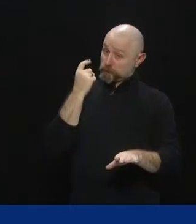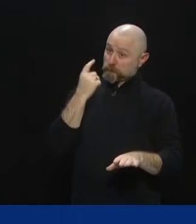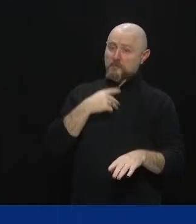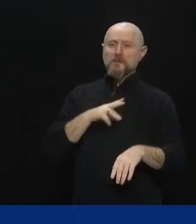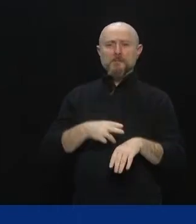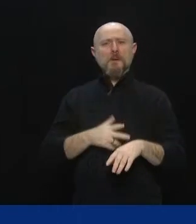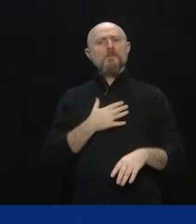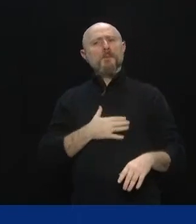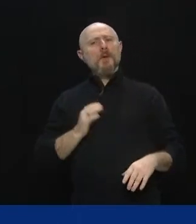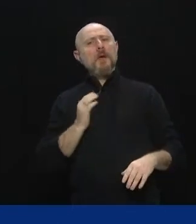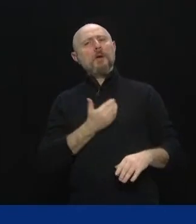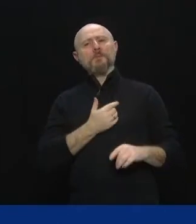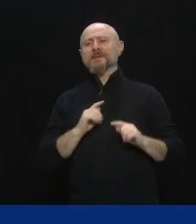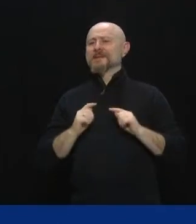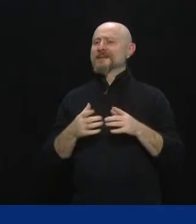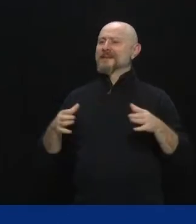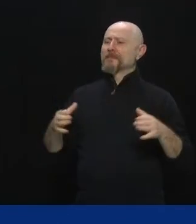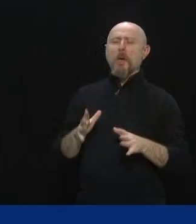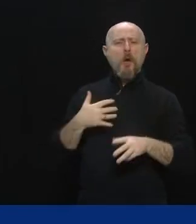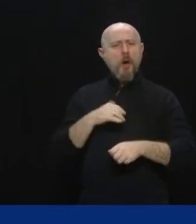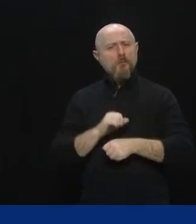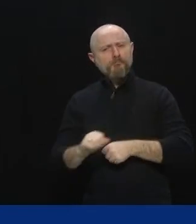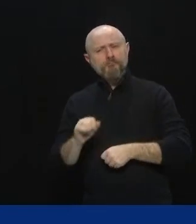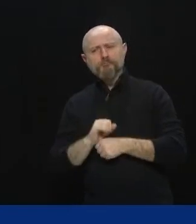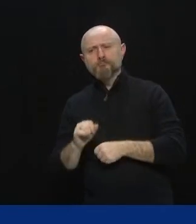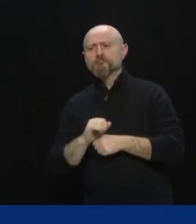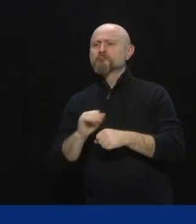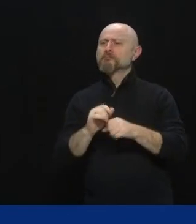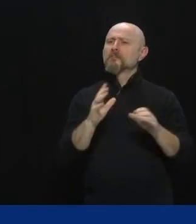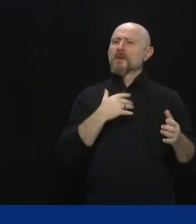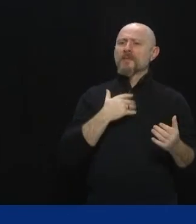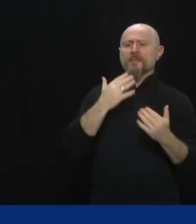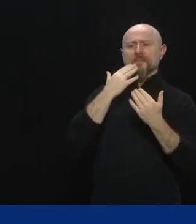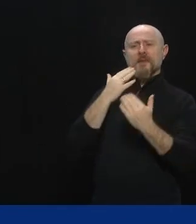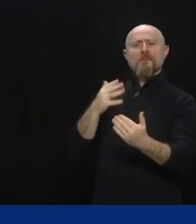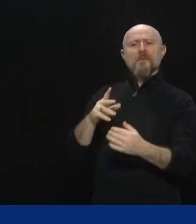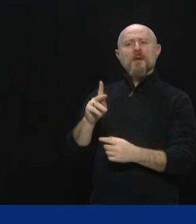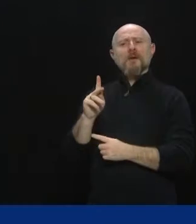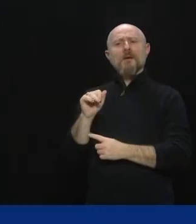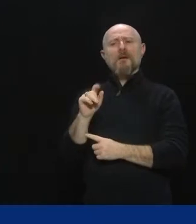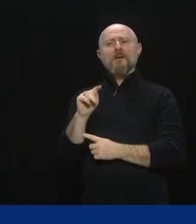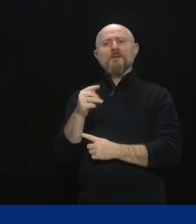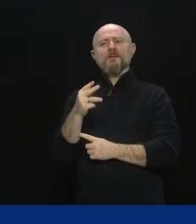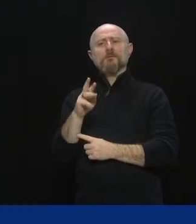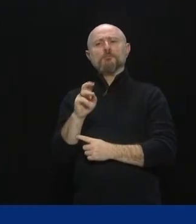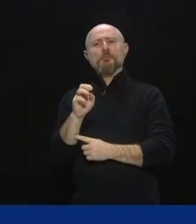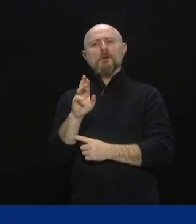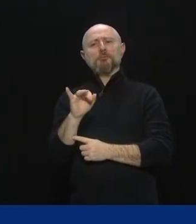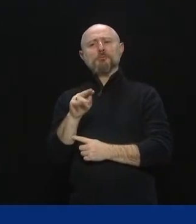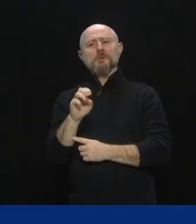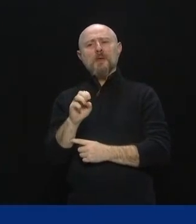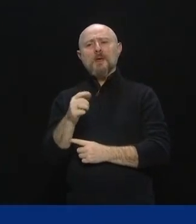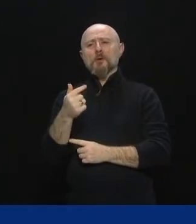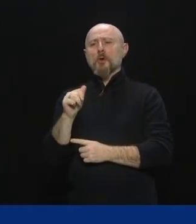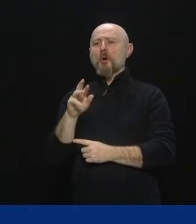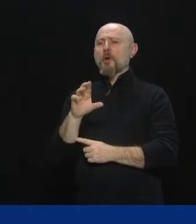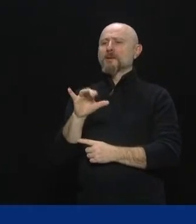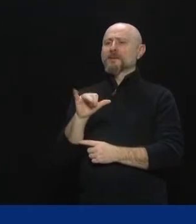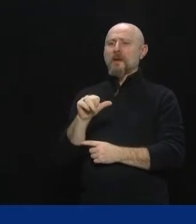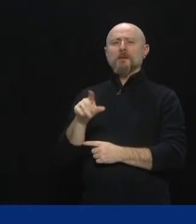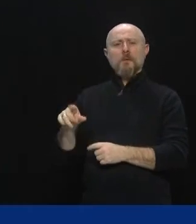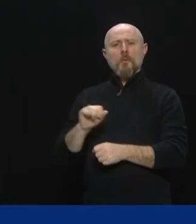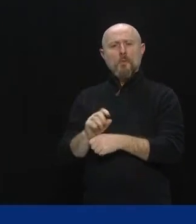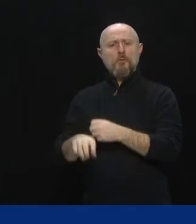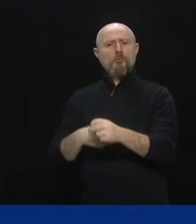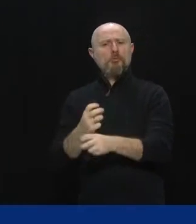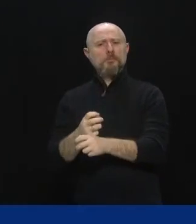want to thank our team. Catherine Garcia has been part of this, but she is excused because she's working on some other important matters. But Jackie